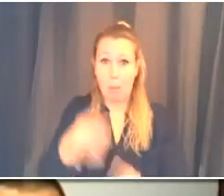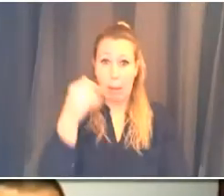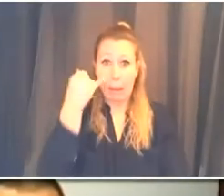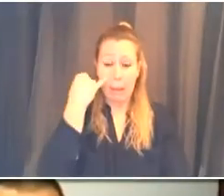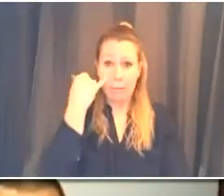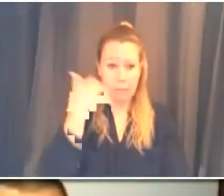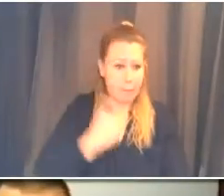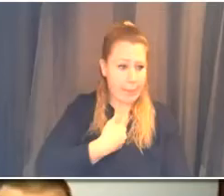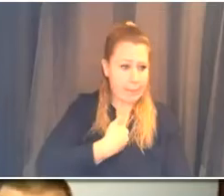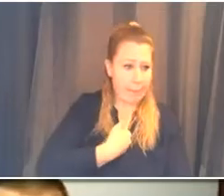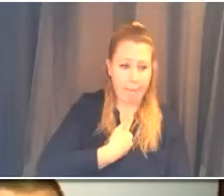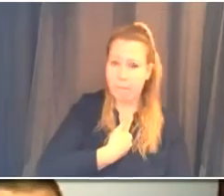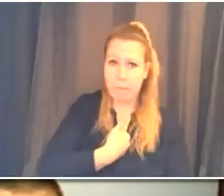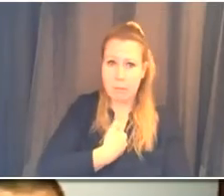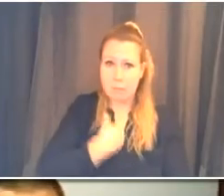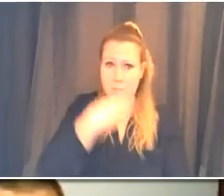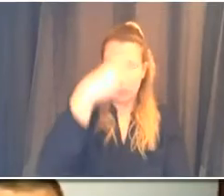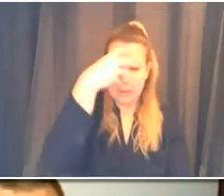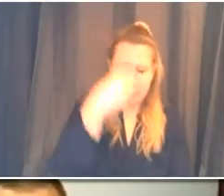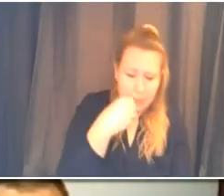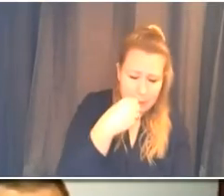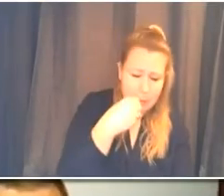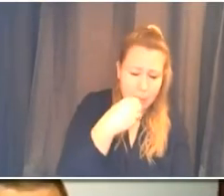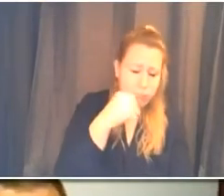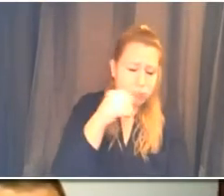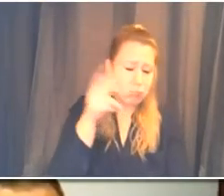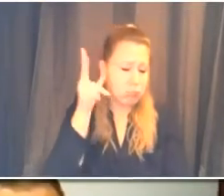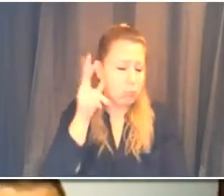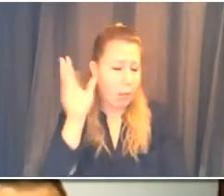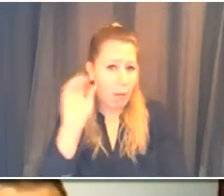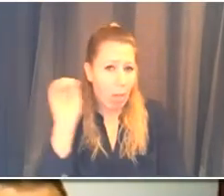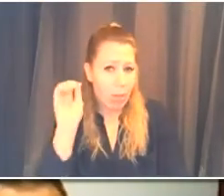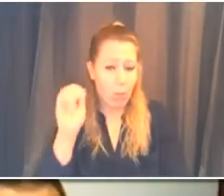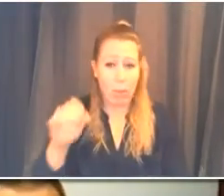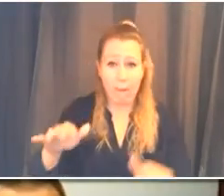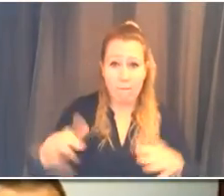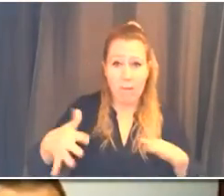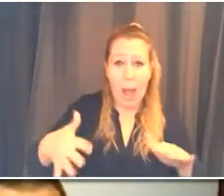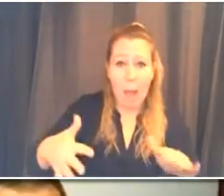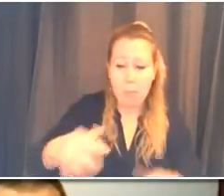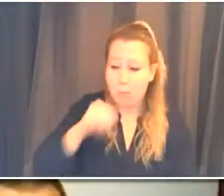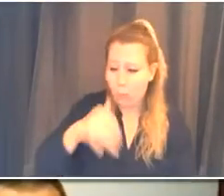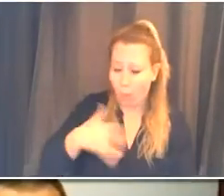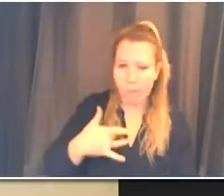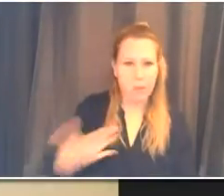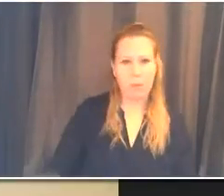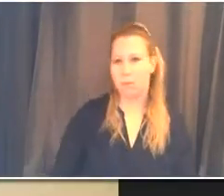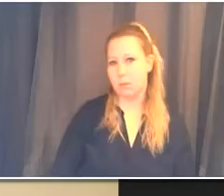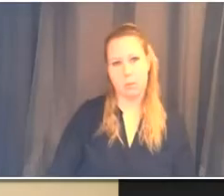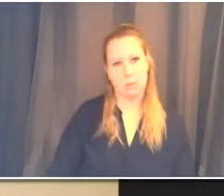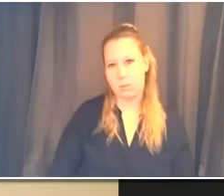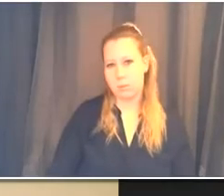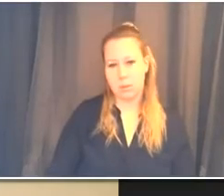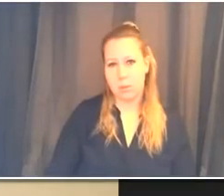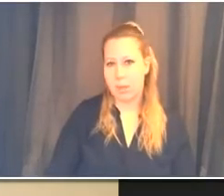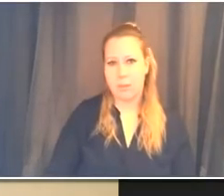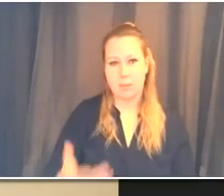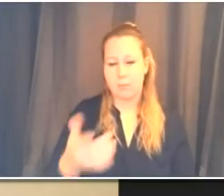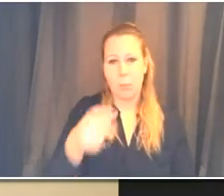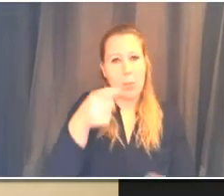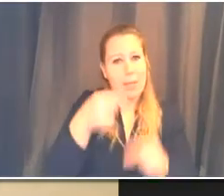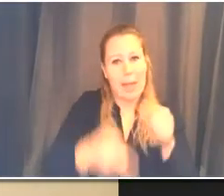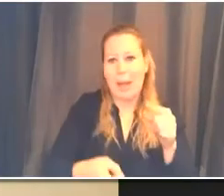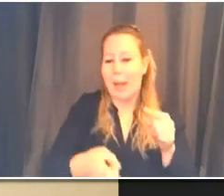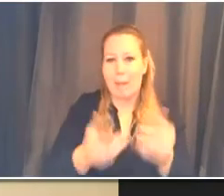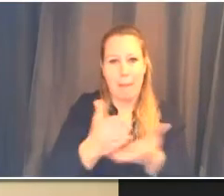and that will get that ball will get dropped and I don't want that on my conscience and I don't think you want that on your conscience you know not that's why I want you to respond the the